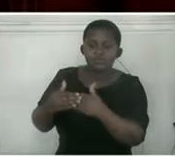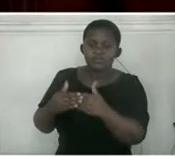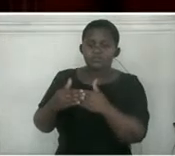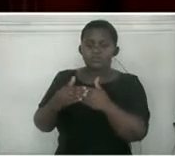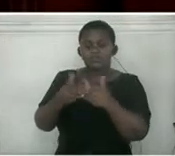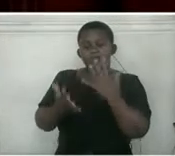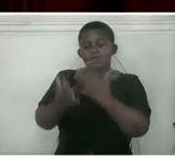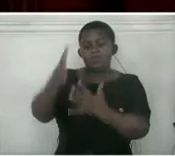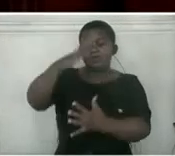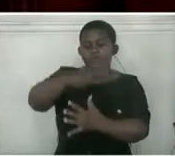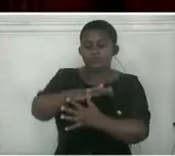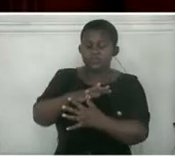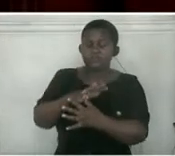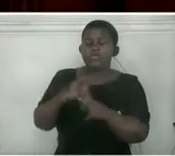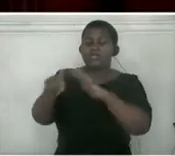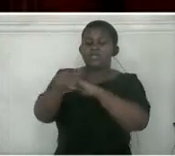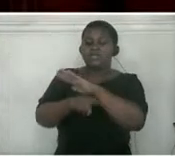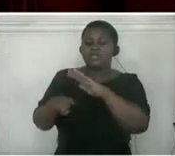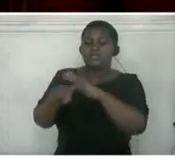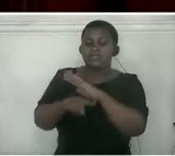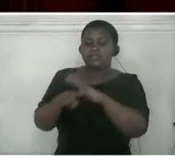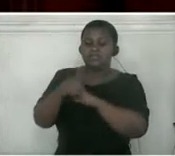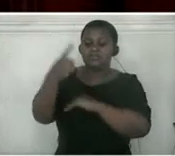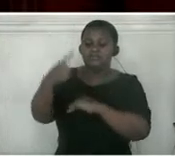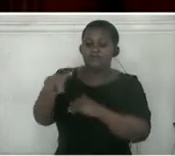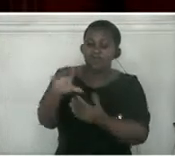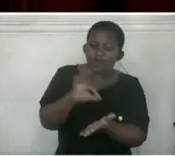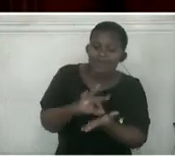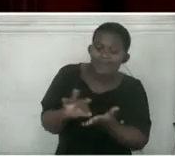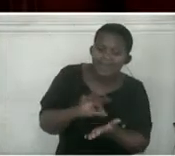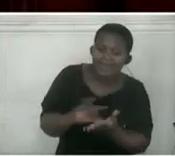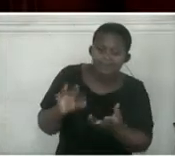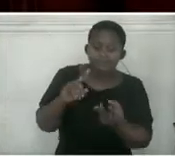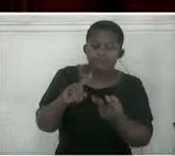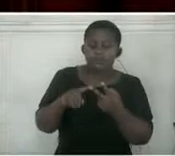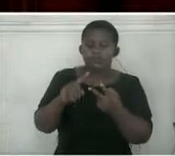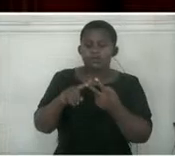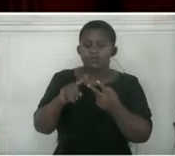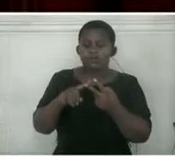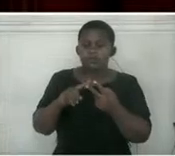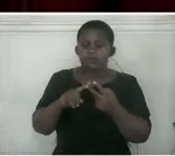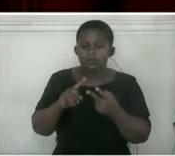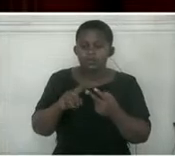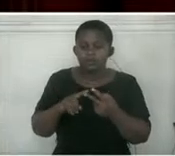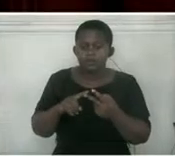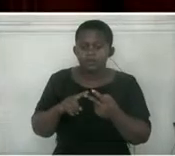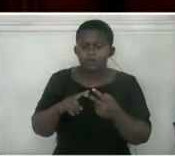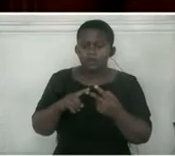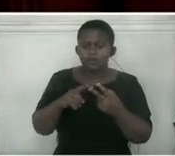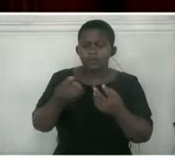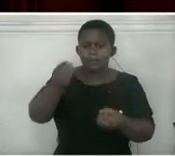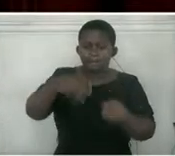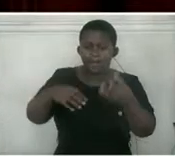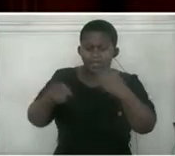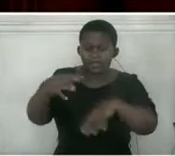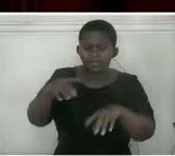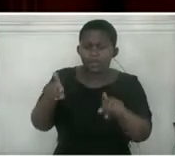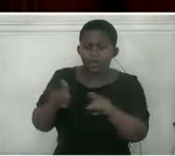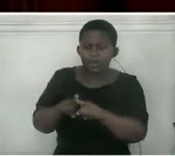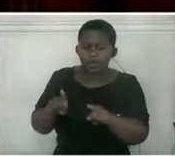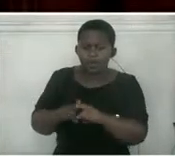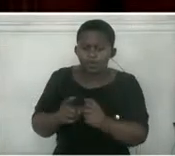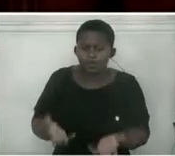district development agencies for cleaning, sorting, grading, packaging, and weighing